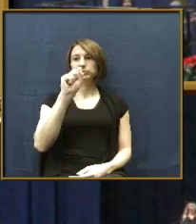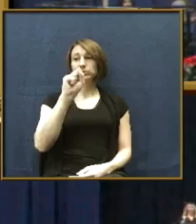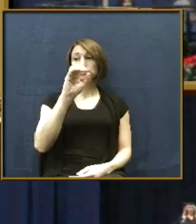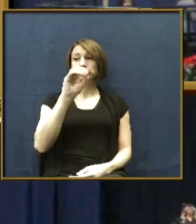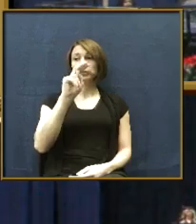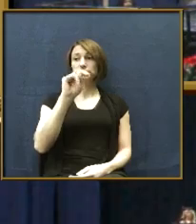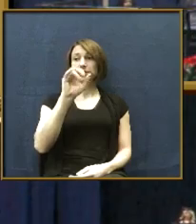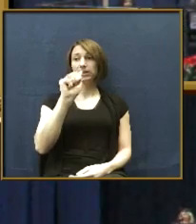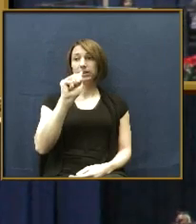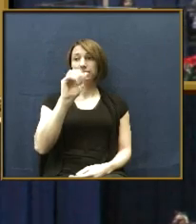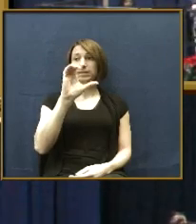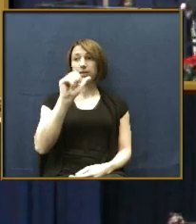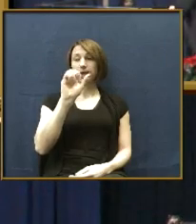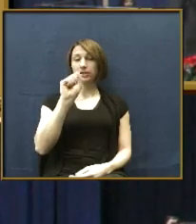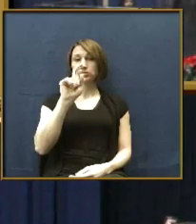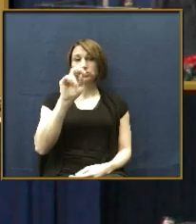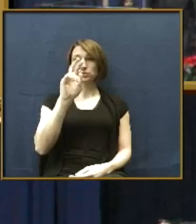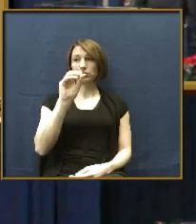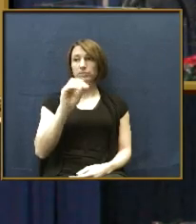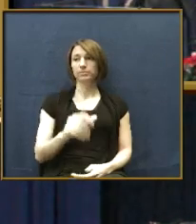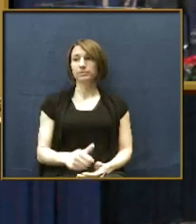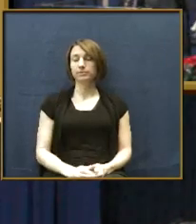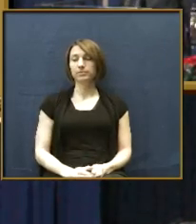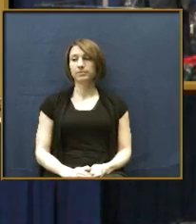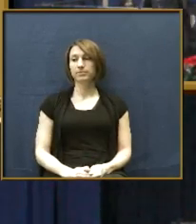Castro, cum laude.